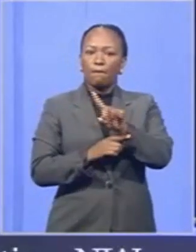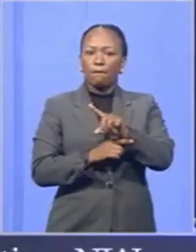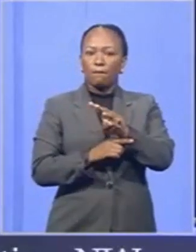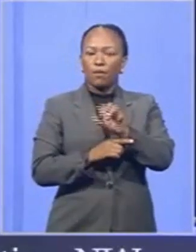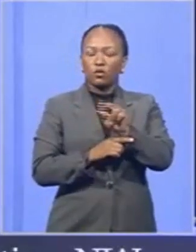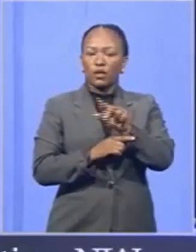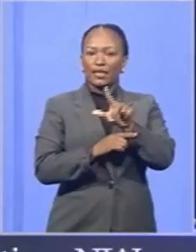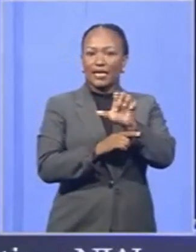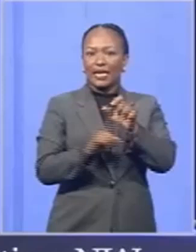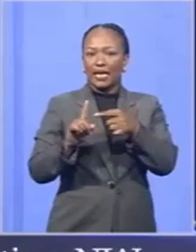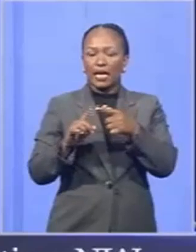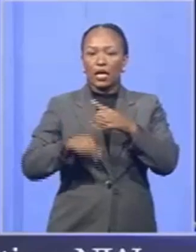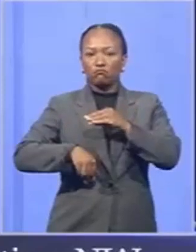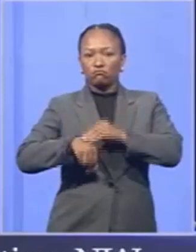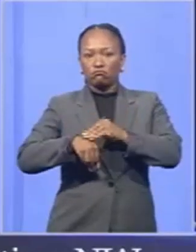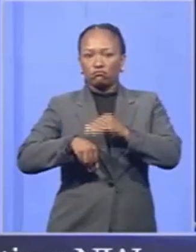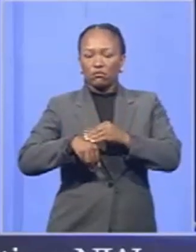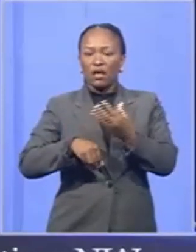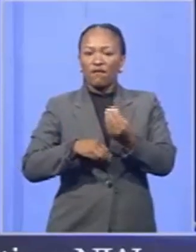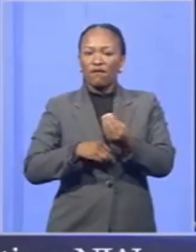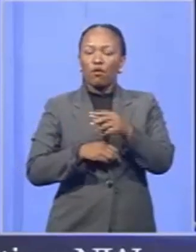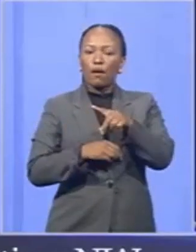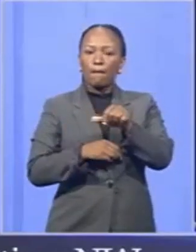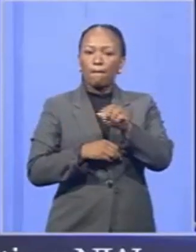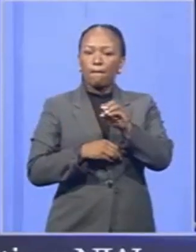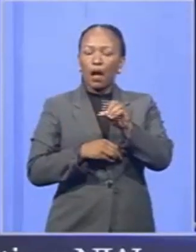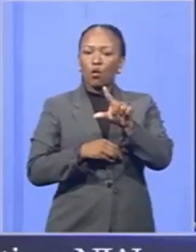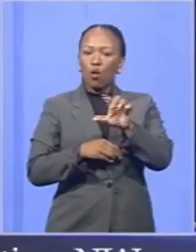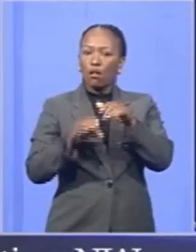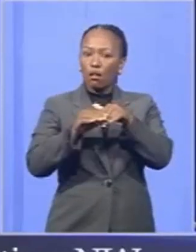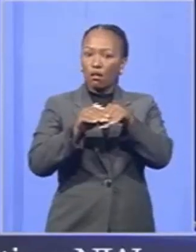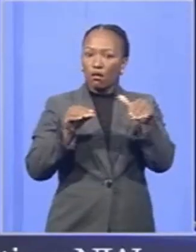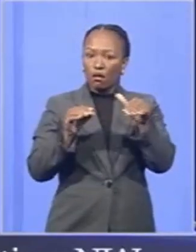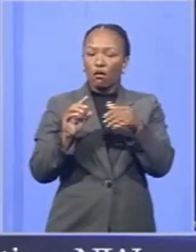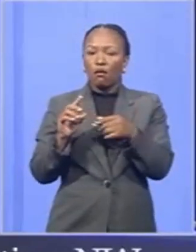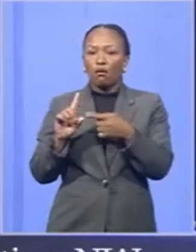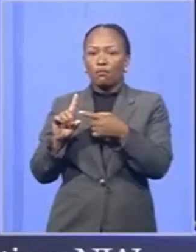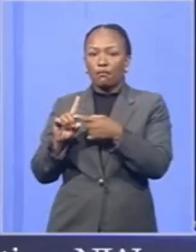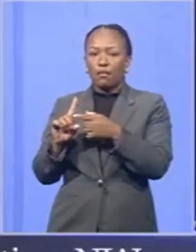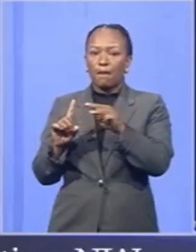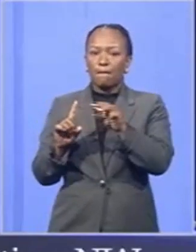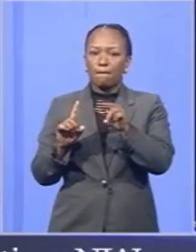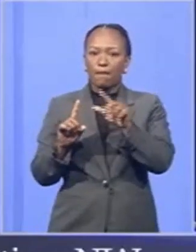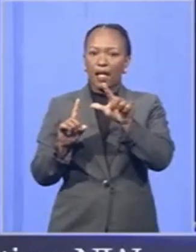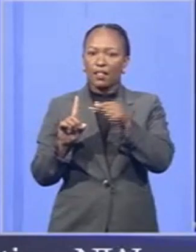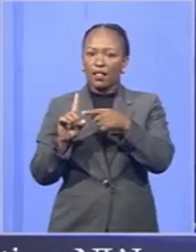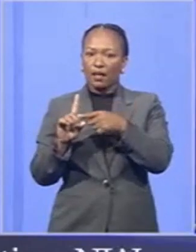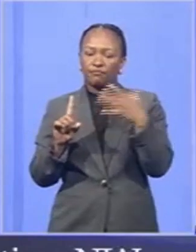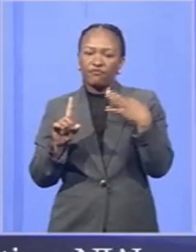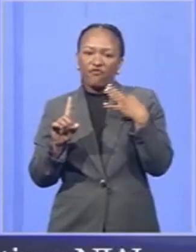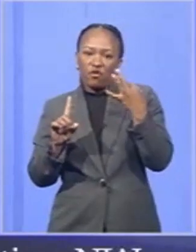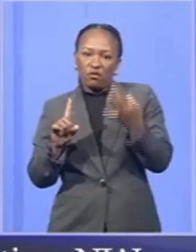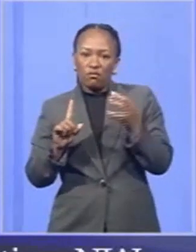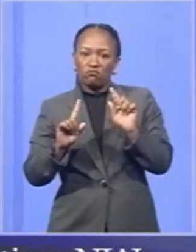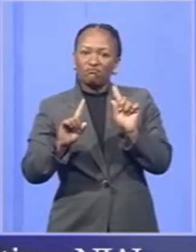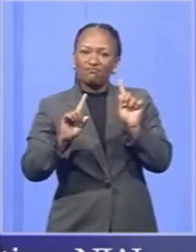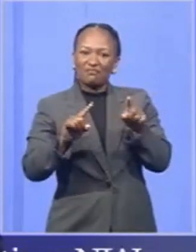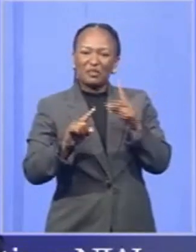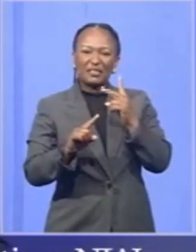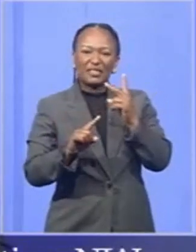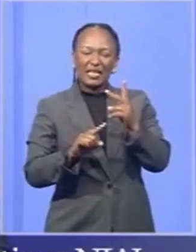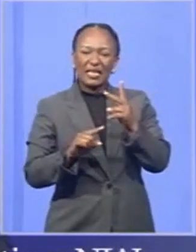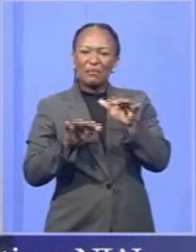le dipehelong tsa parole lefapheng la tshokollo ya batshwaruwa. Mandla ibile e mong wa baithaopi ba boneng masisapelo a ditopo